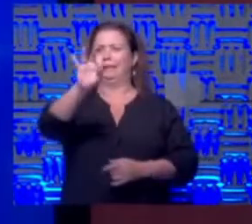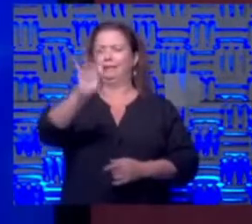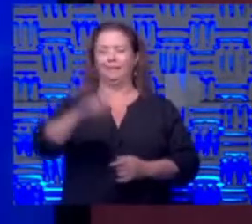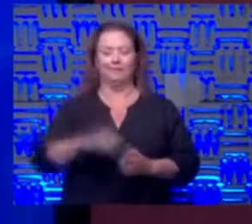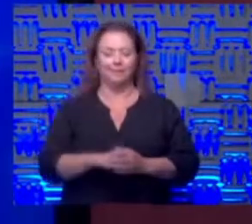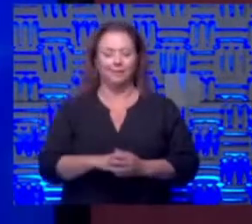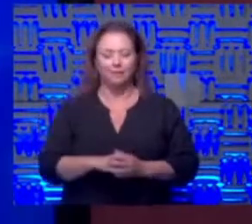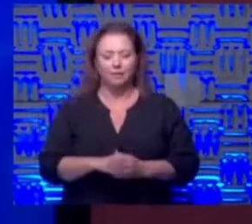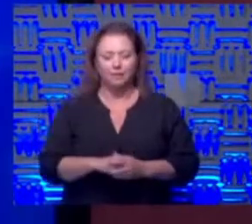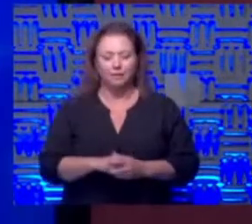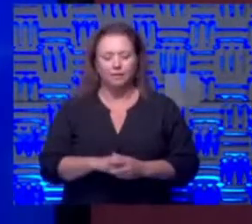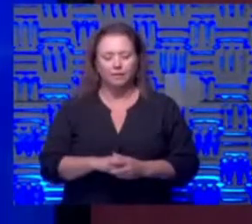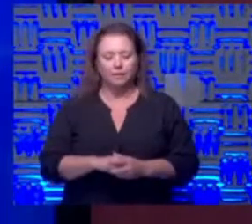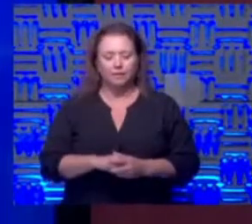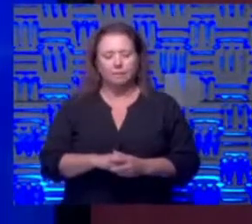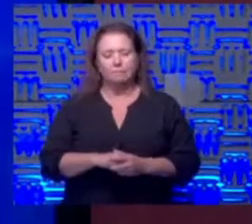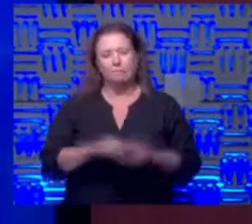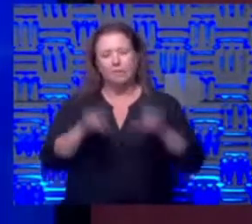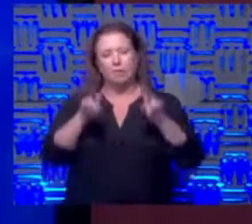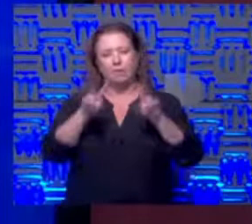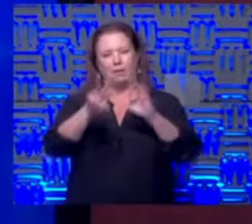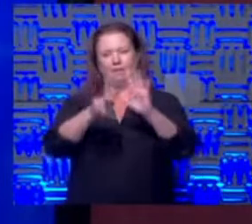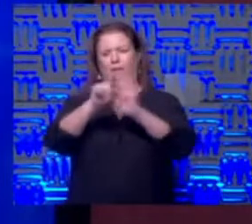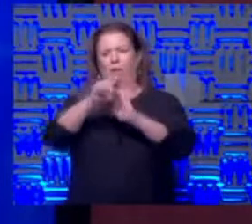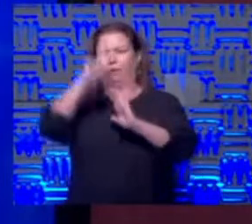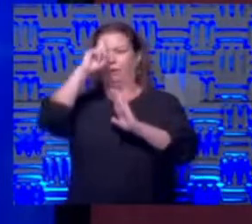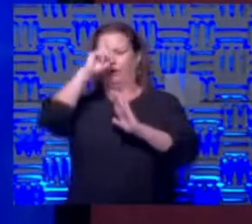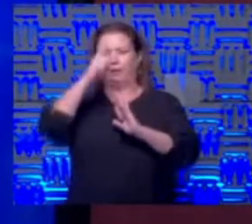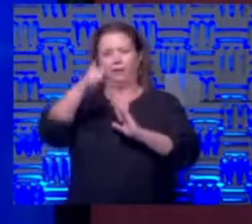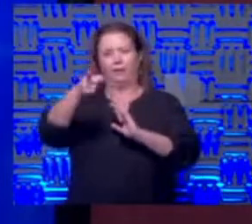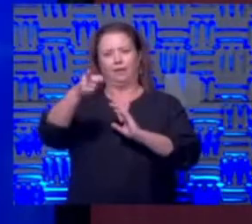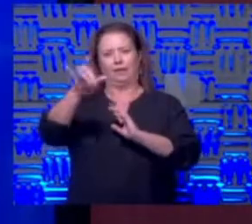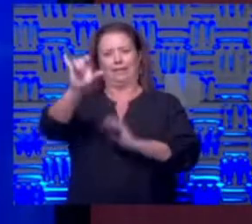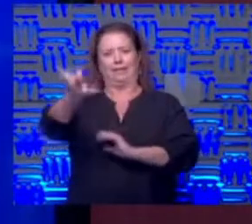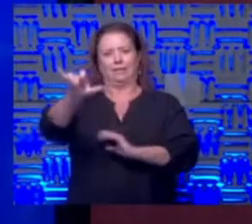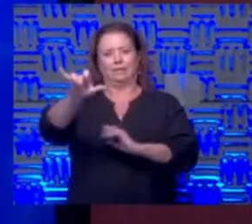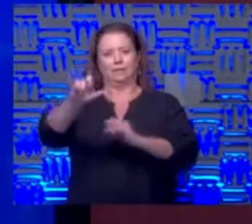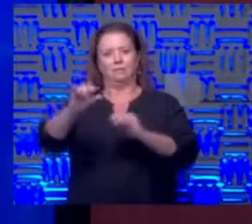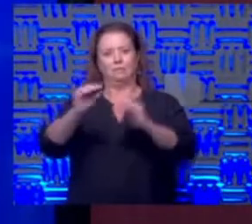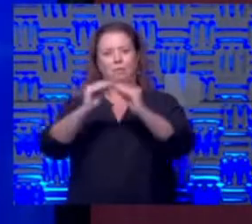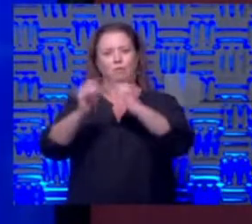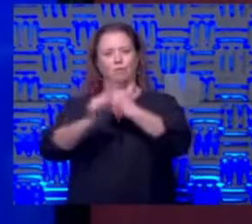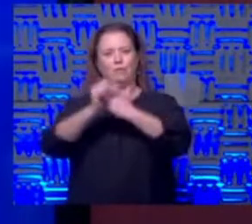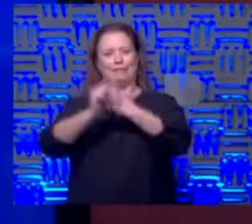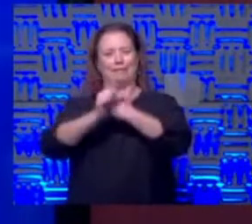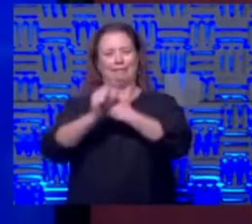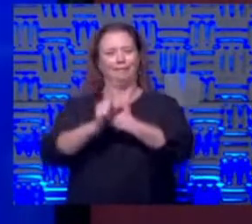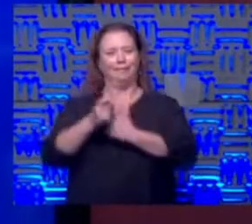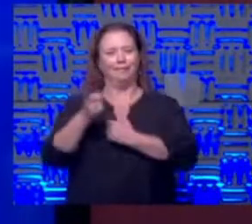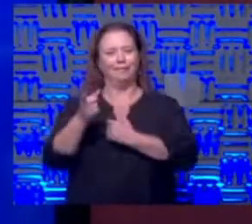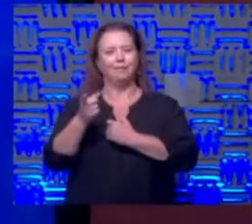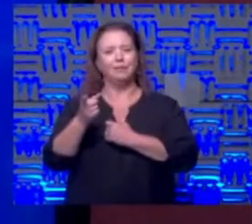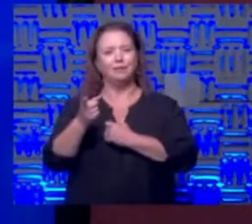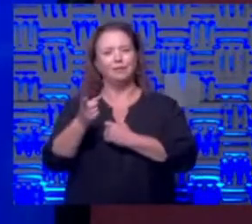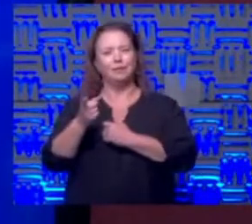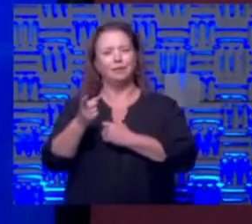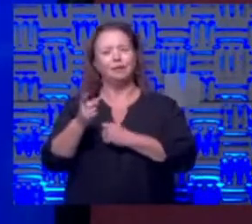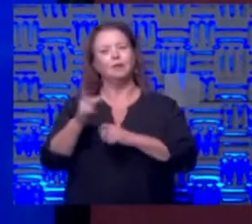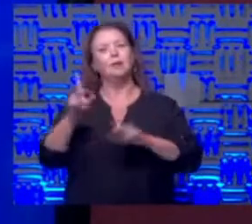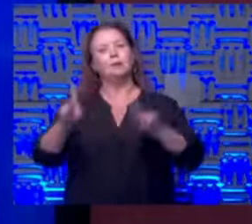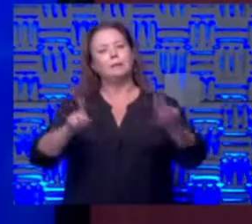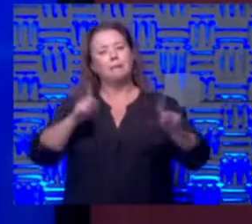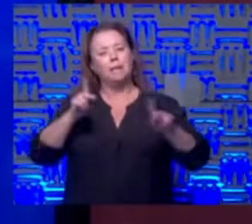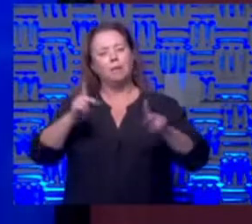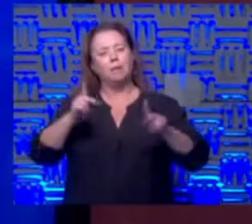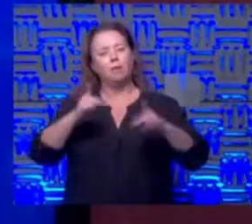2019 almost. And you look at that and you think, that's where you get more risk put out there. But if people will wear a